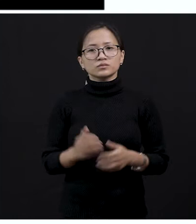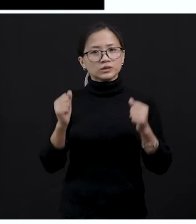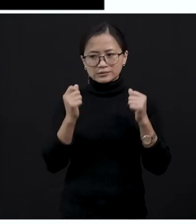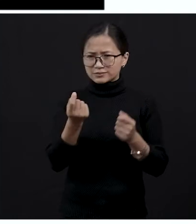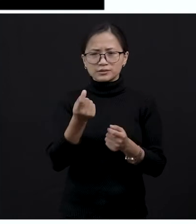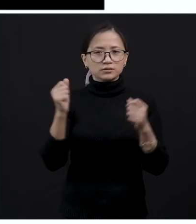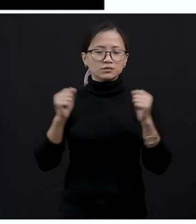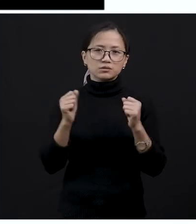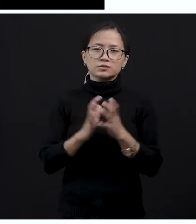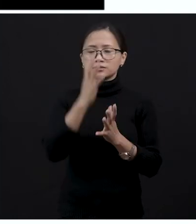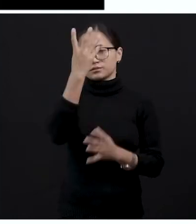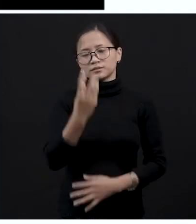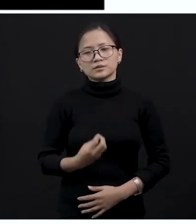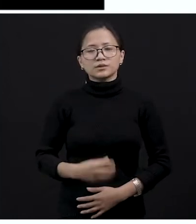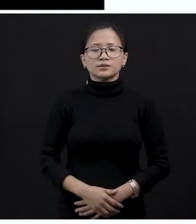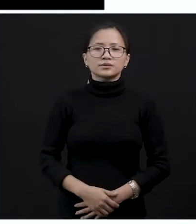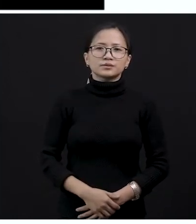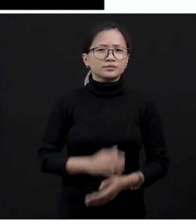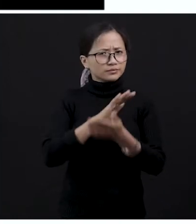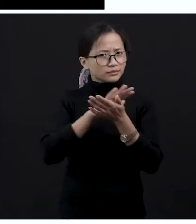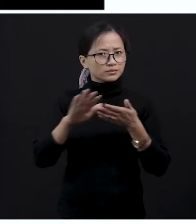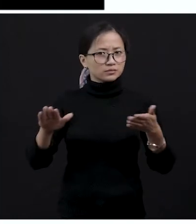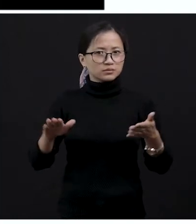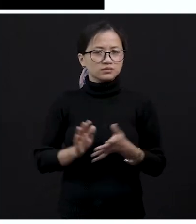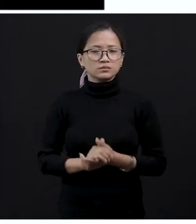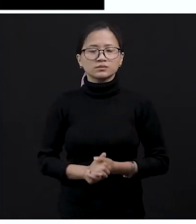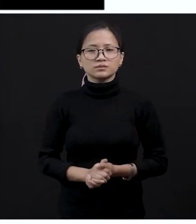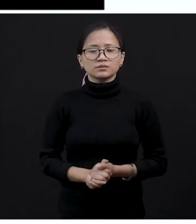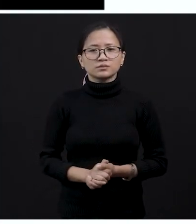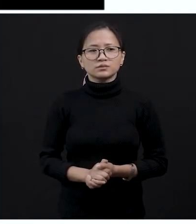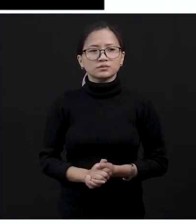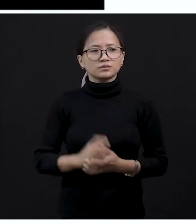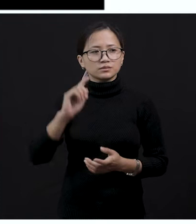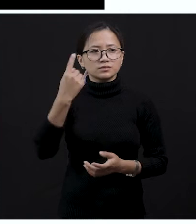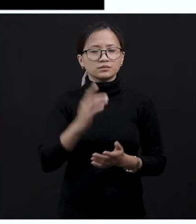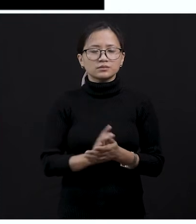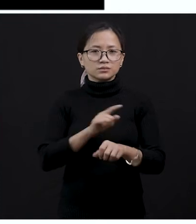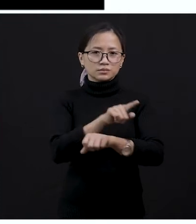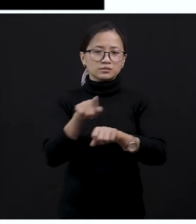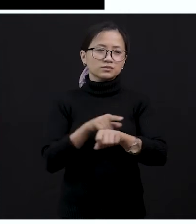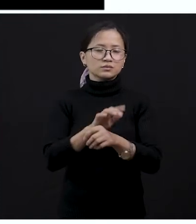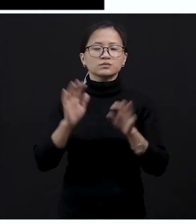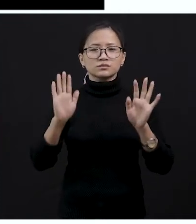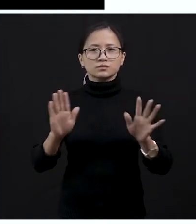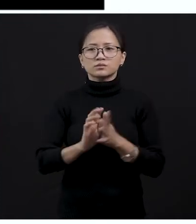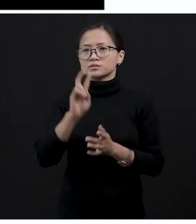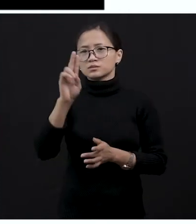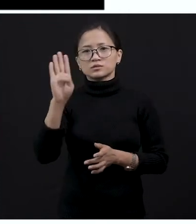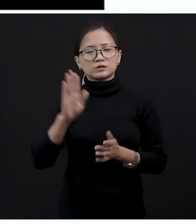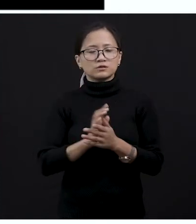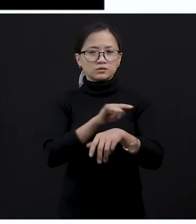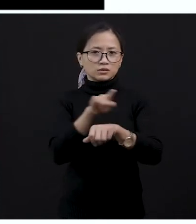becomes colder at night. Okay, are you clear with that now? So once again, in rotation, we have